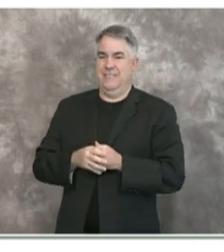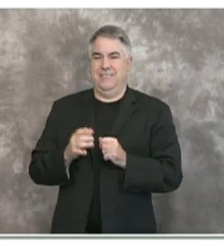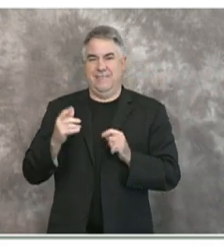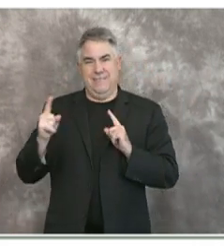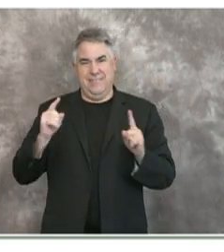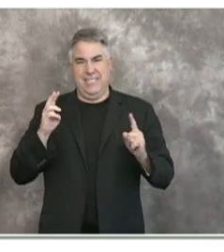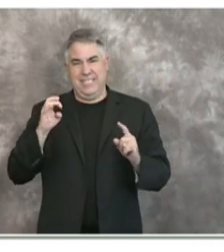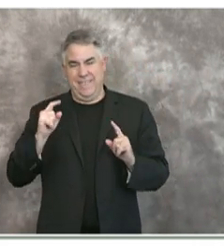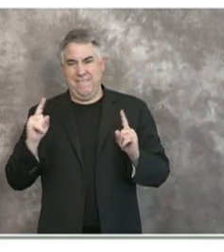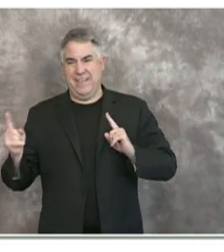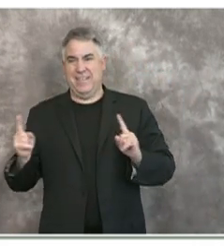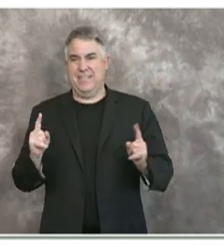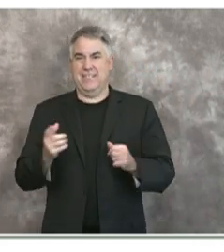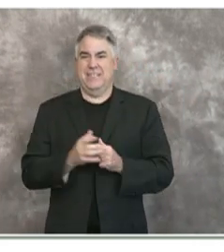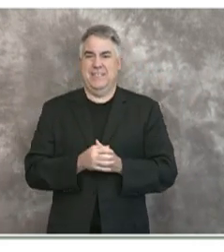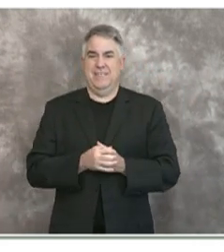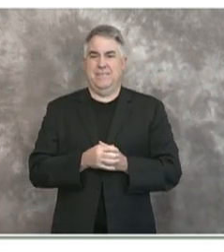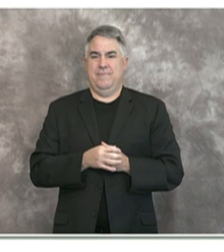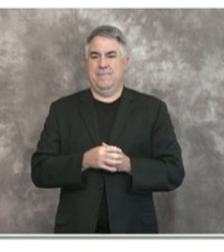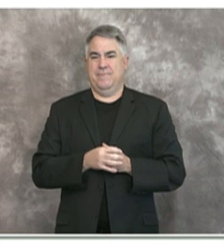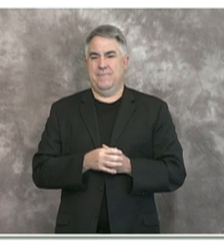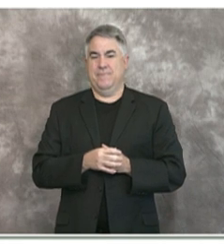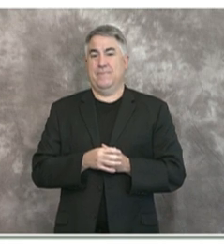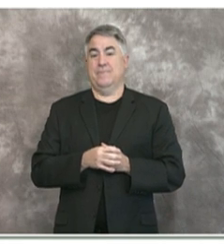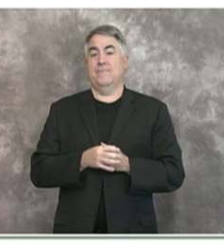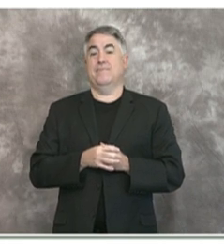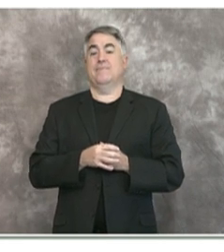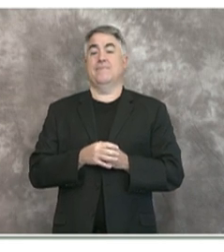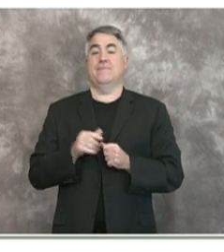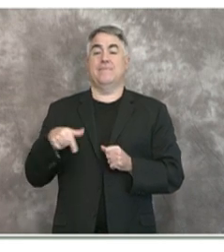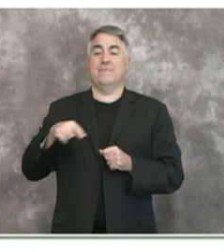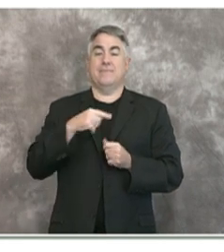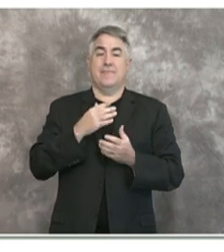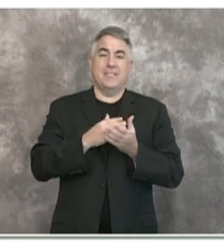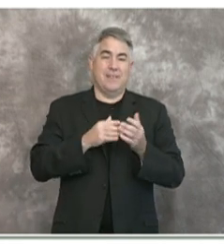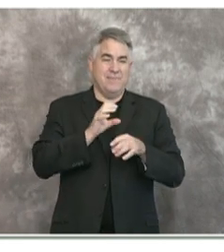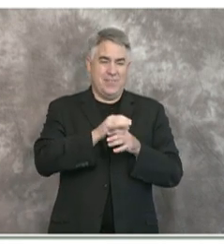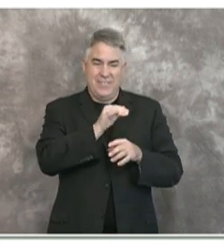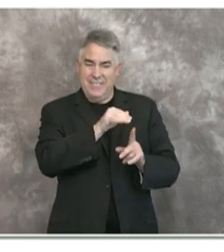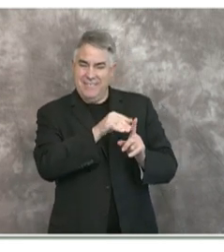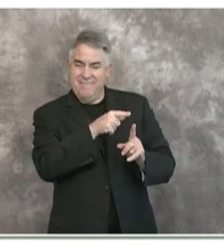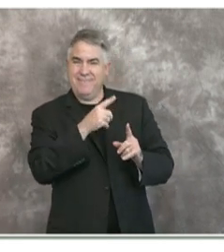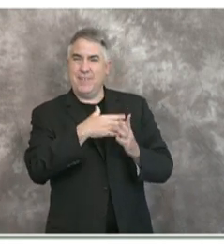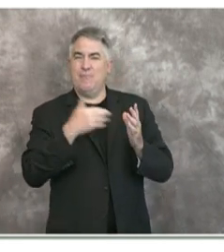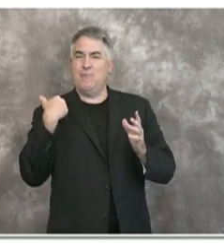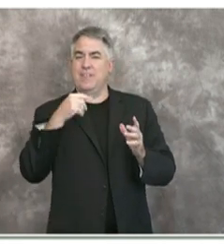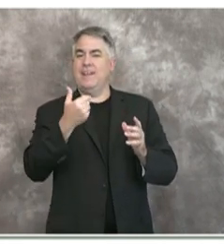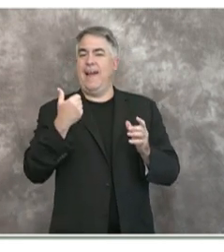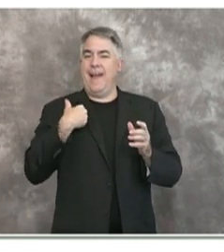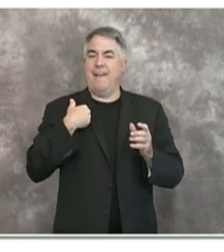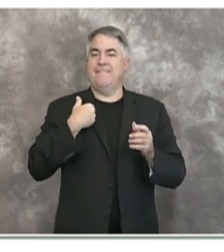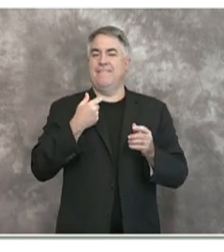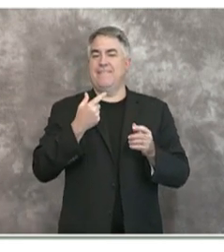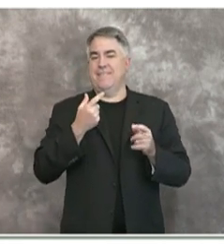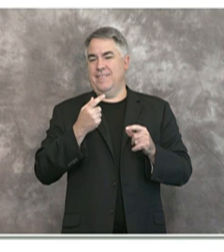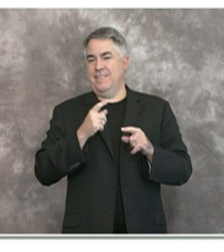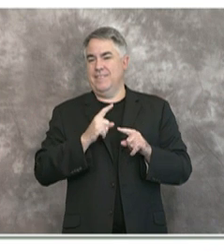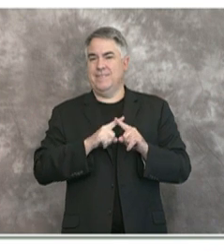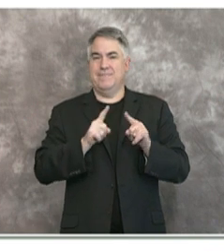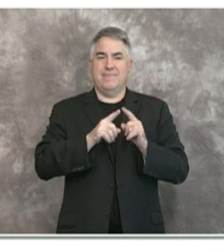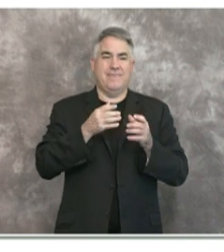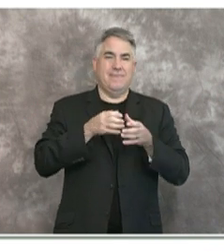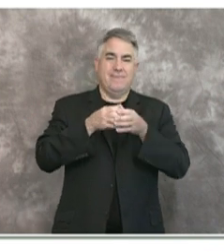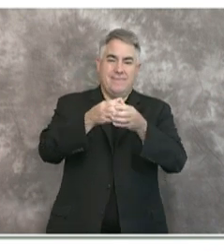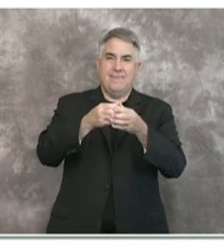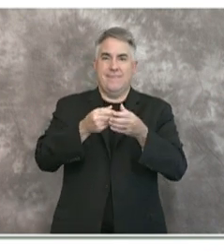We are also asking that places of worship modify practices that might encourage the spread of COVID-19, like avoiding